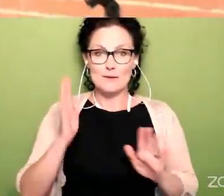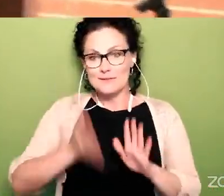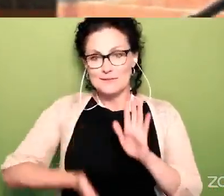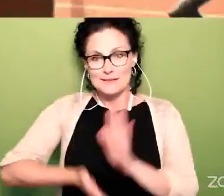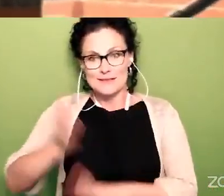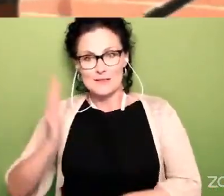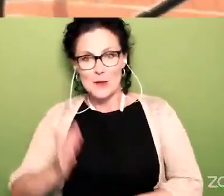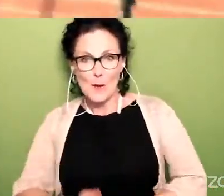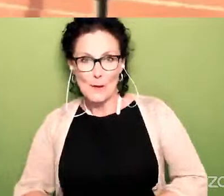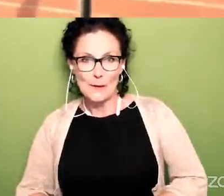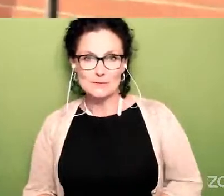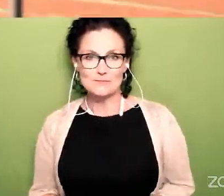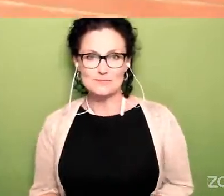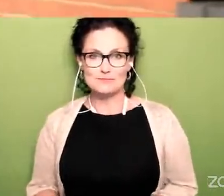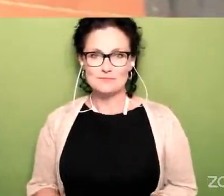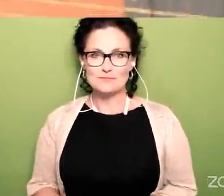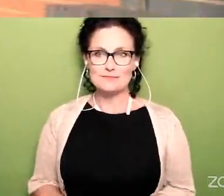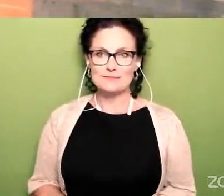it?